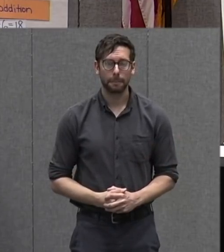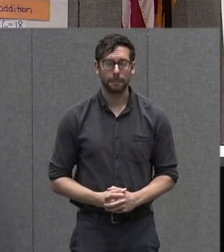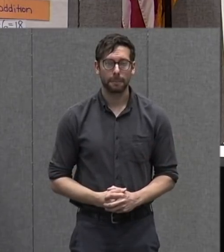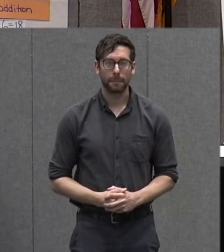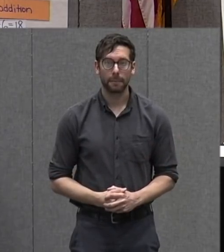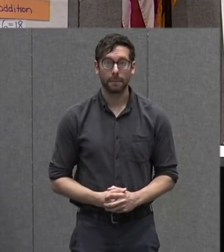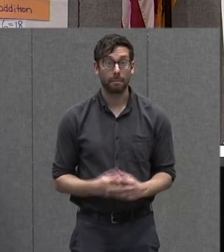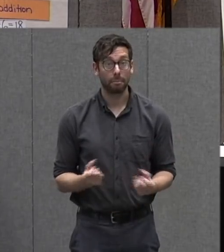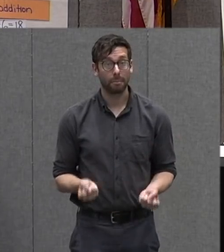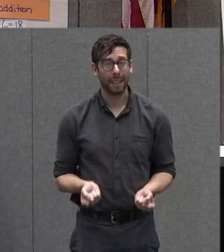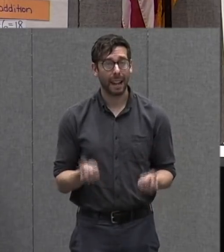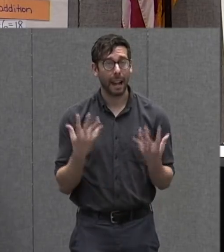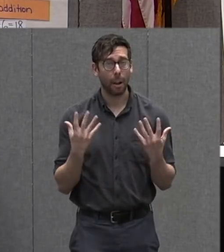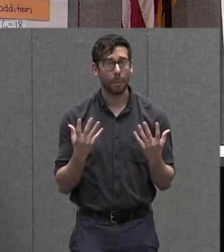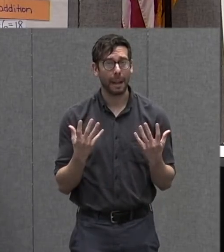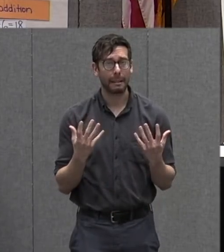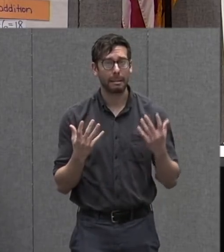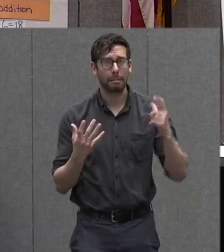How many dots are there?